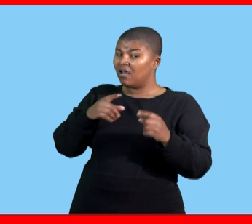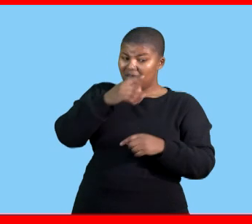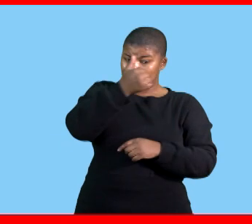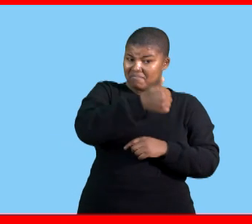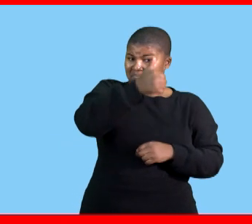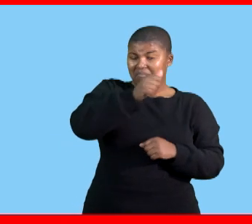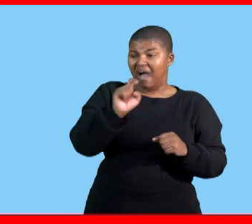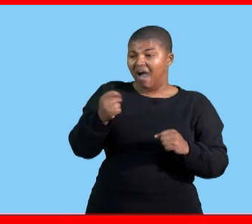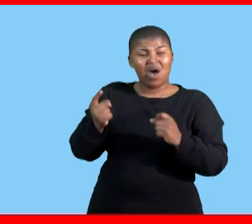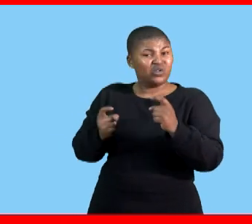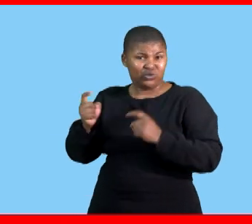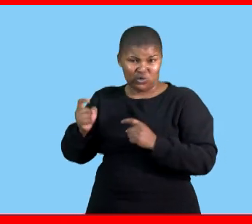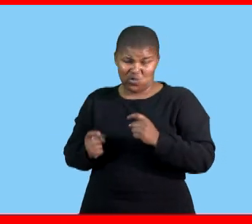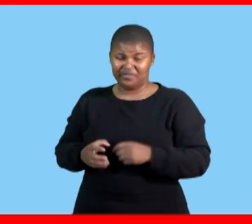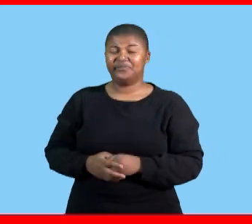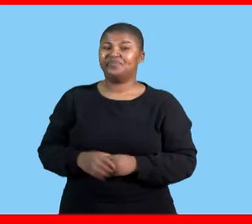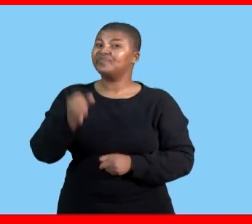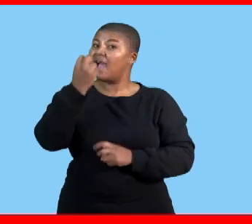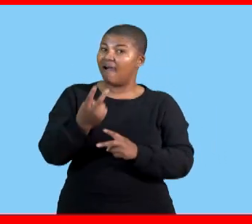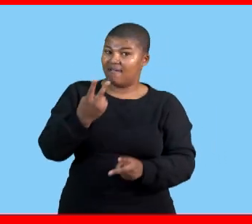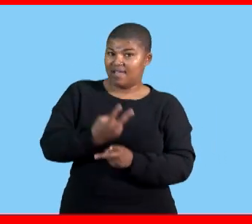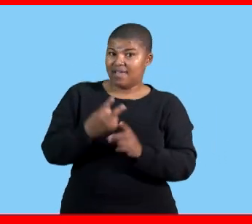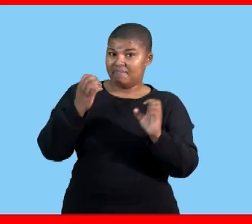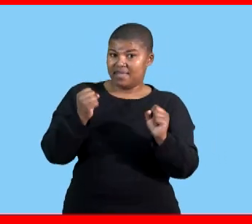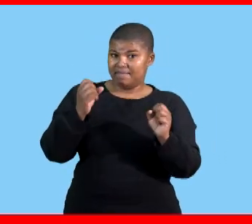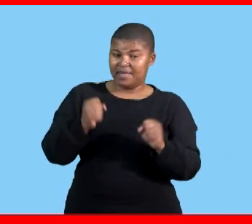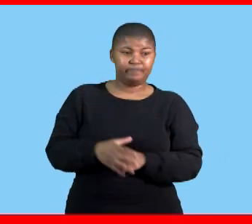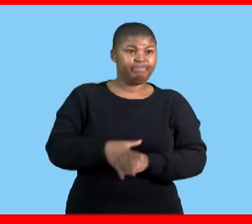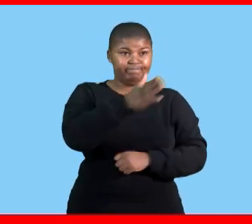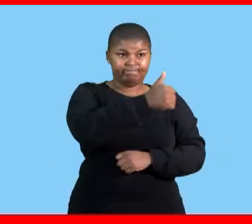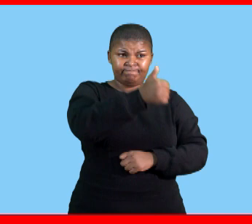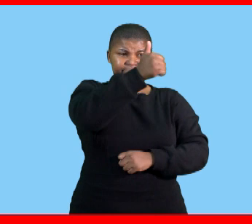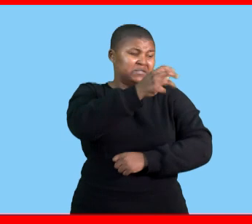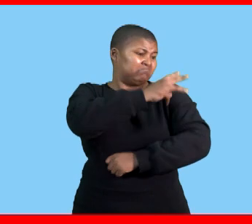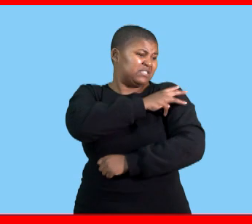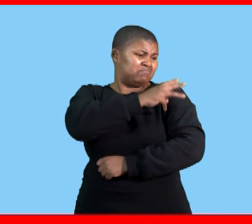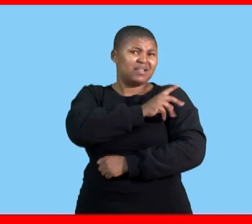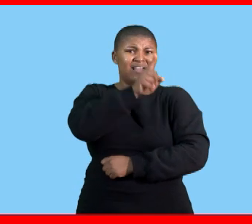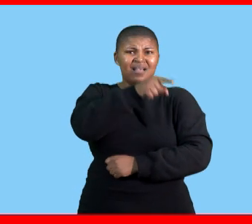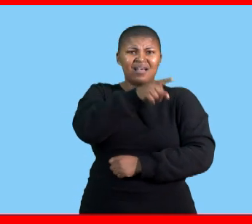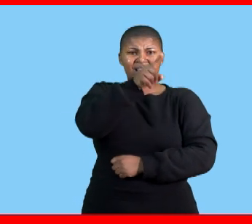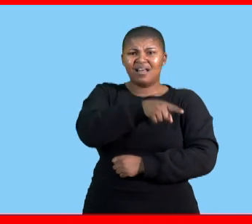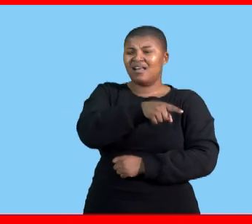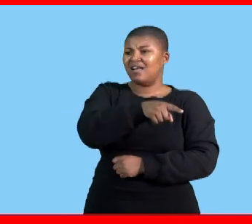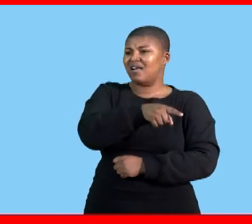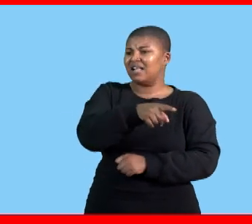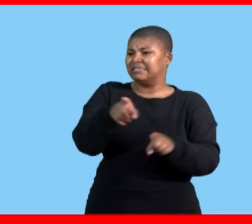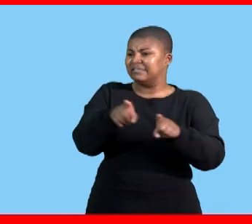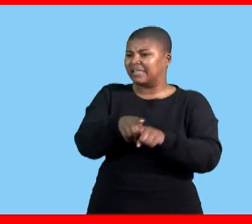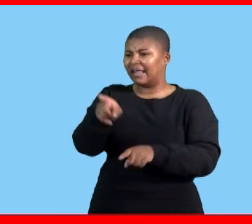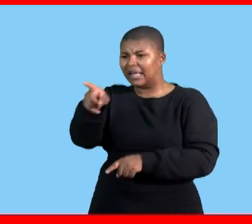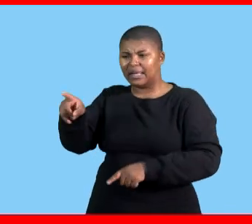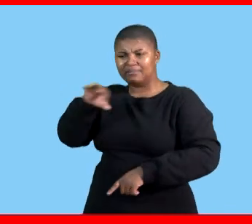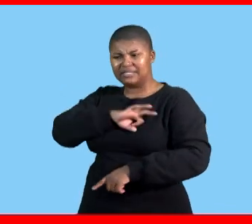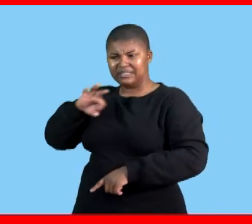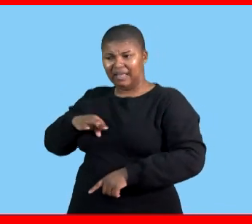again. It says, although employees have no control over their stressors in the workplace, they need to